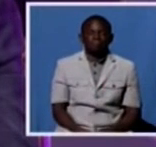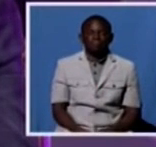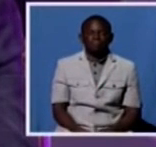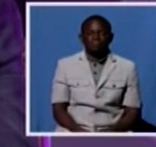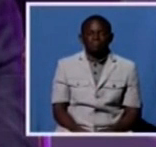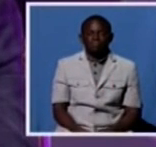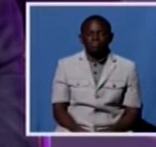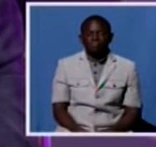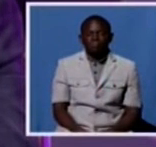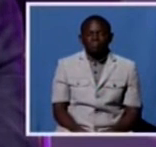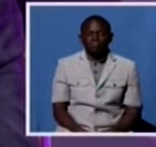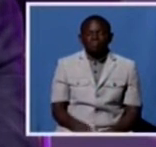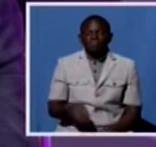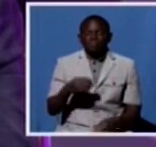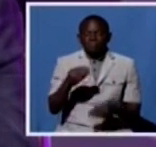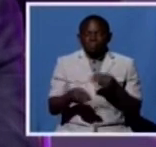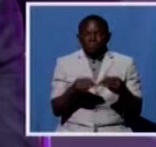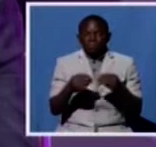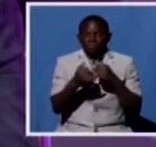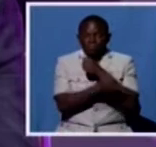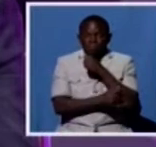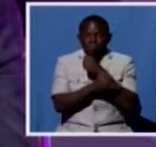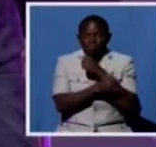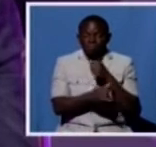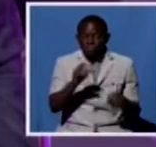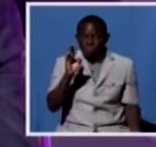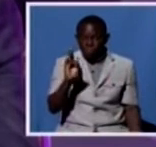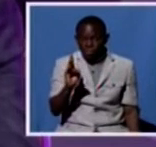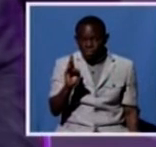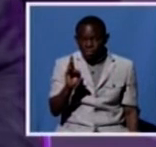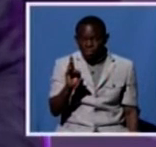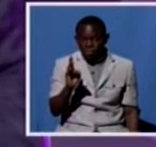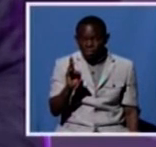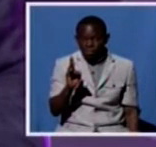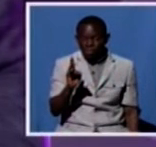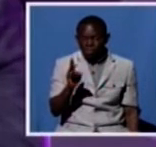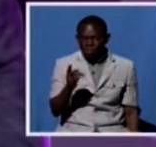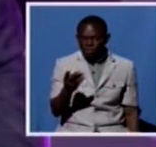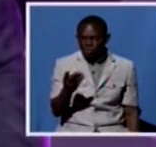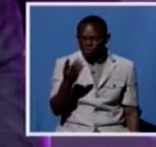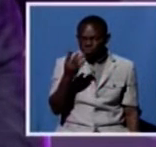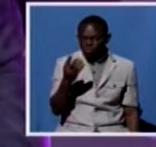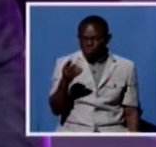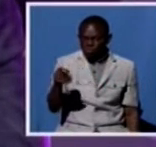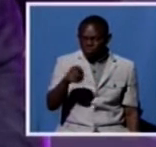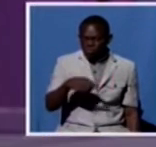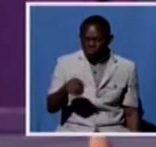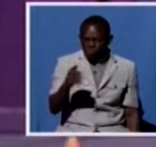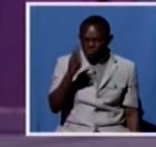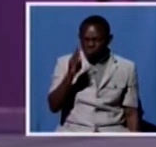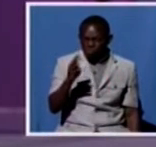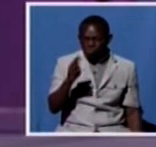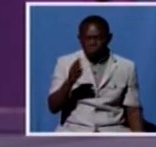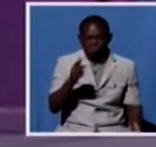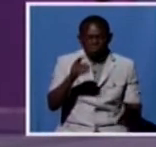So you find that out of the 7 countries, there are 4 countries where the cost is much higher. Yes.